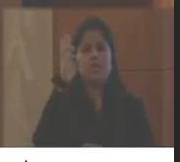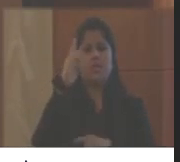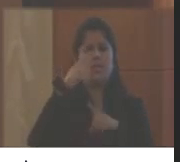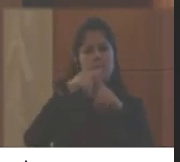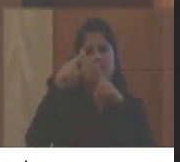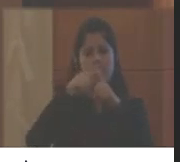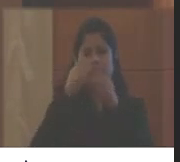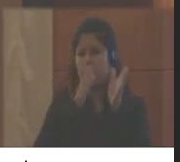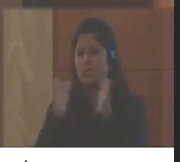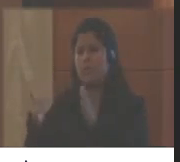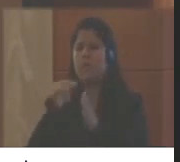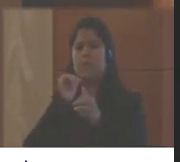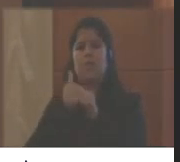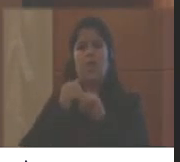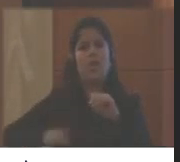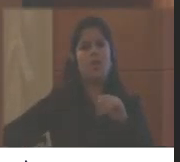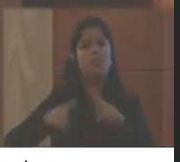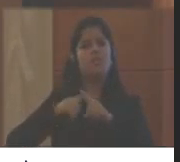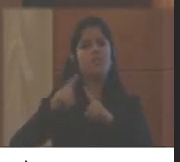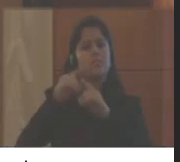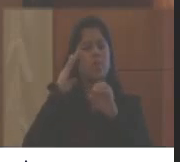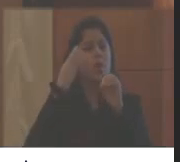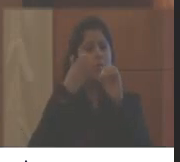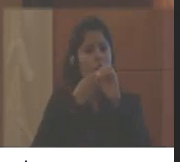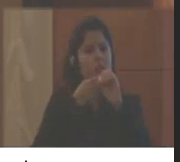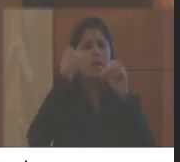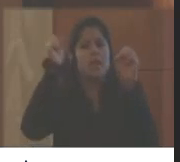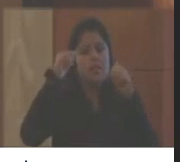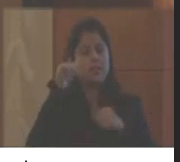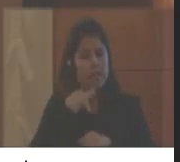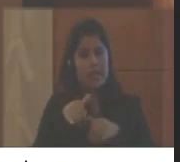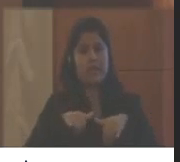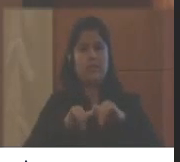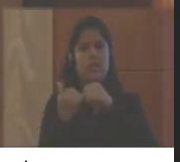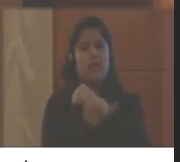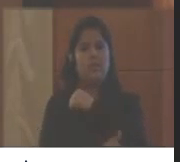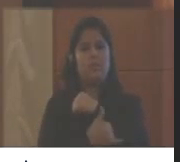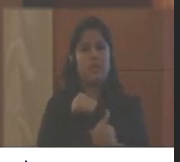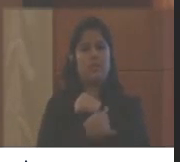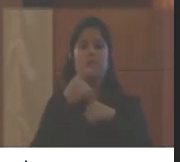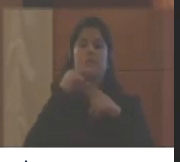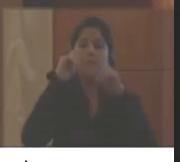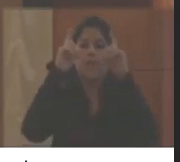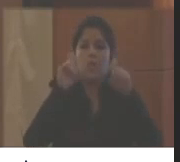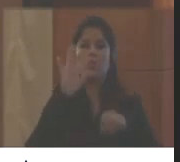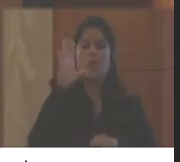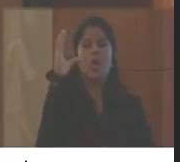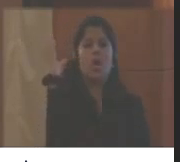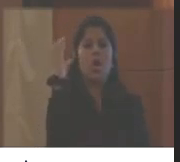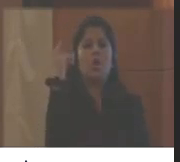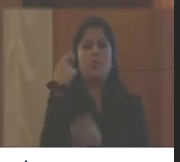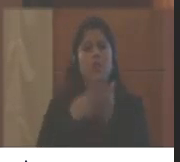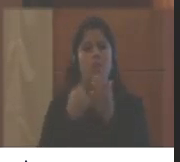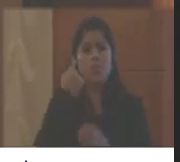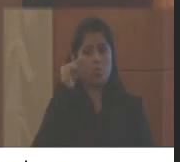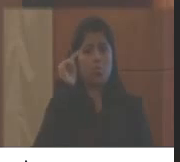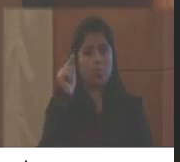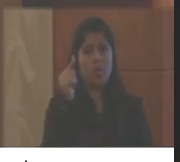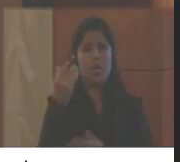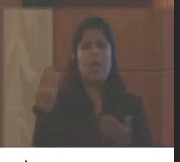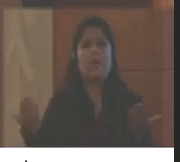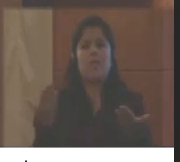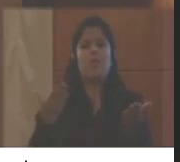devising a whole strategy based on what the law that adopts this policy has to give us the present and the future, the